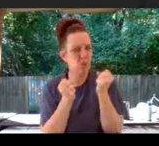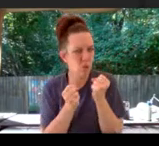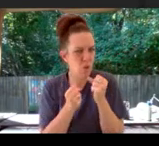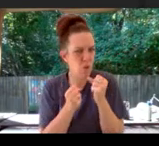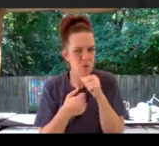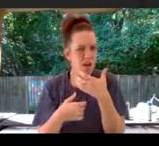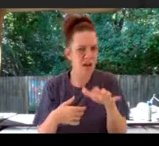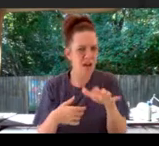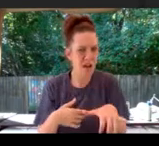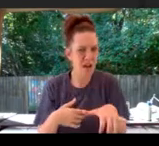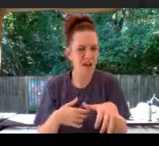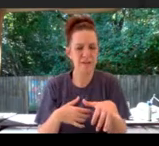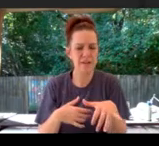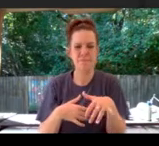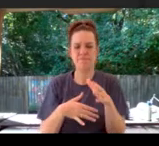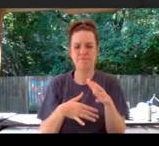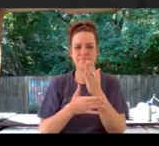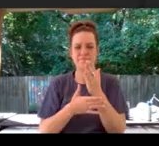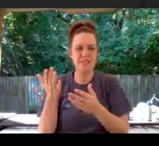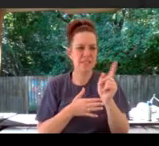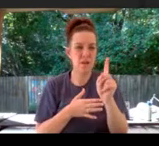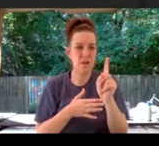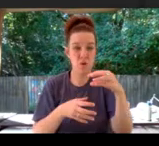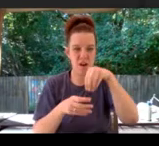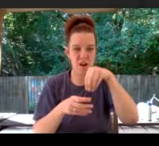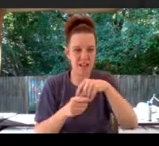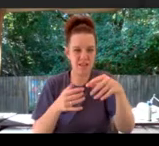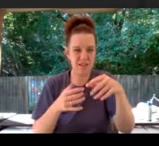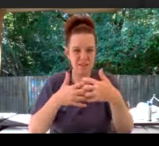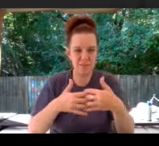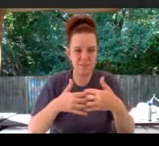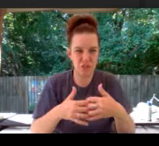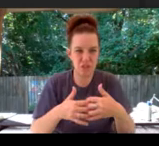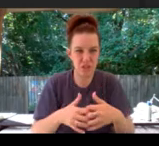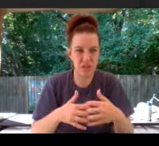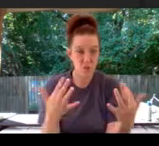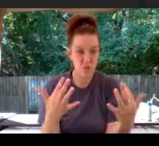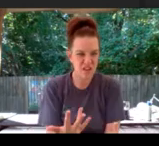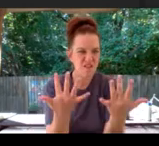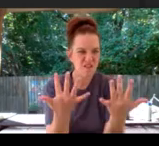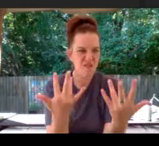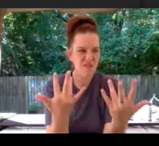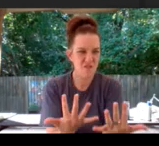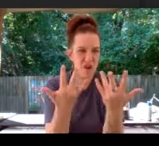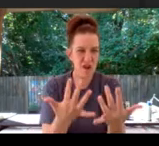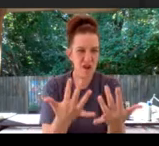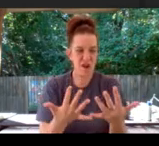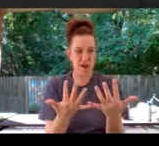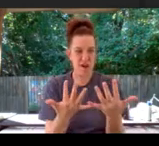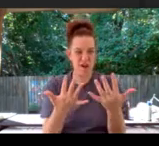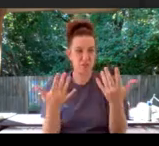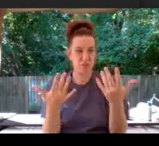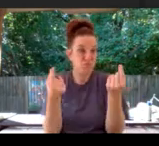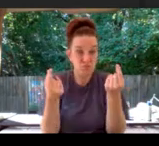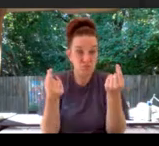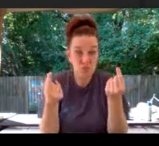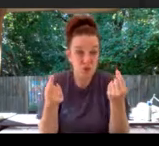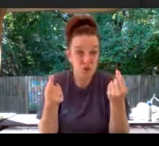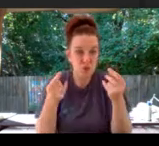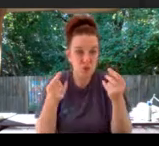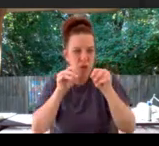Somewhere within this machine was an infernal blaze that pumped heat to the